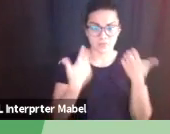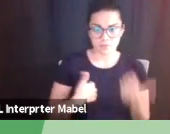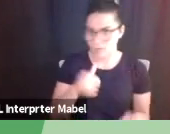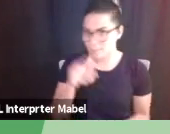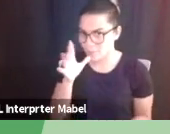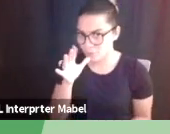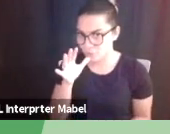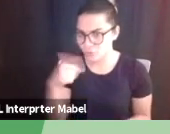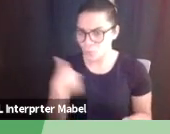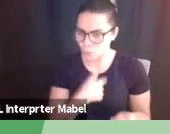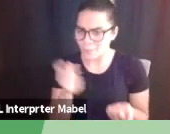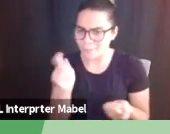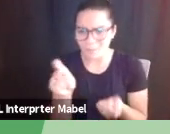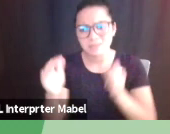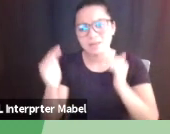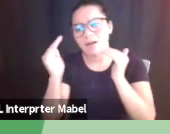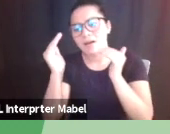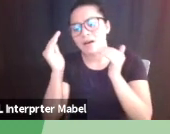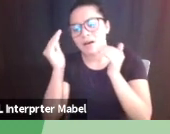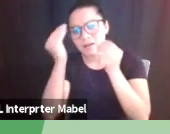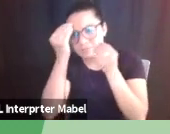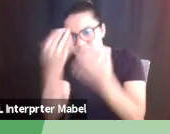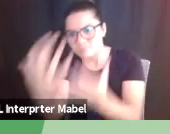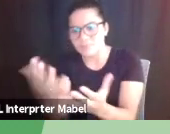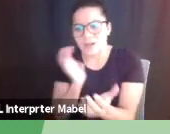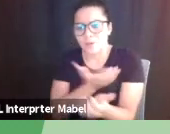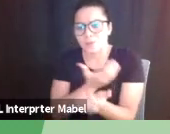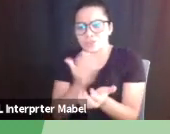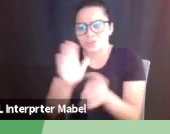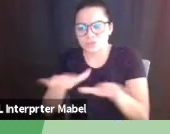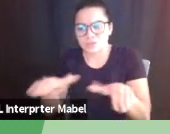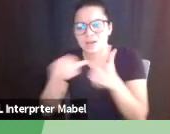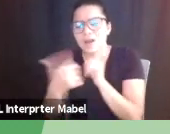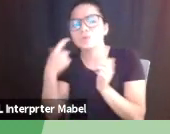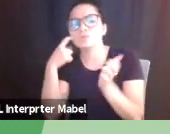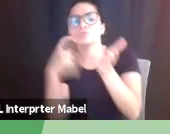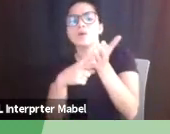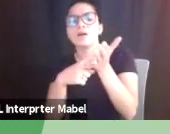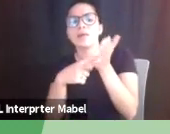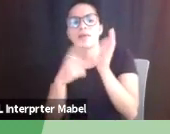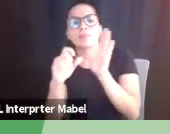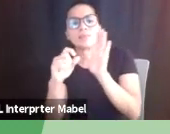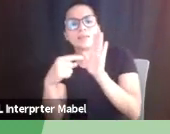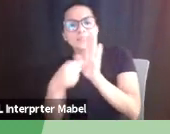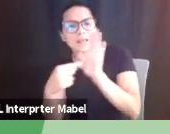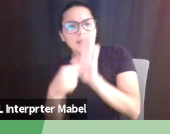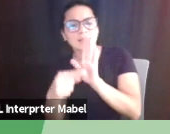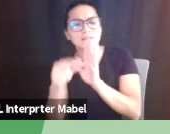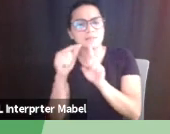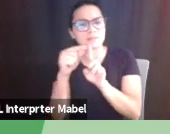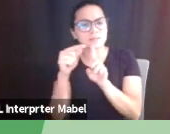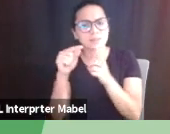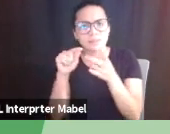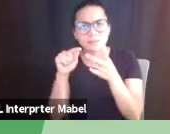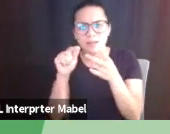and openly educate our children around recognizing the signs and situations that could lead to sexual